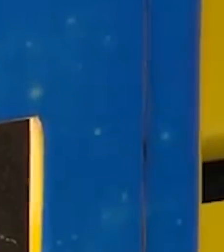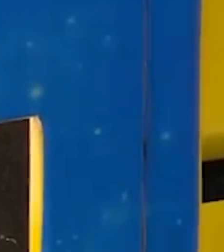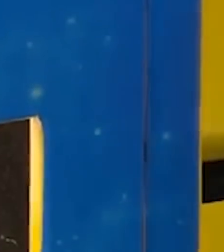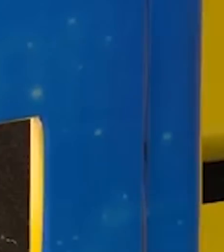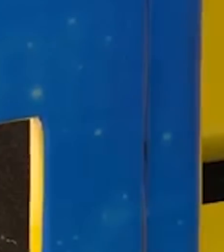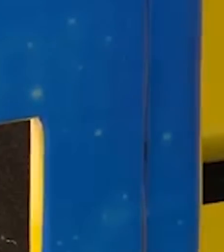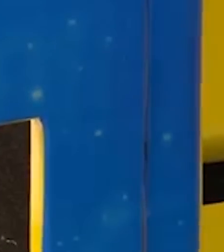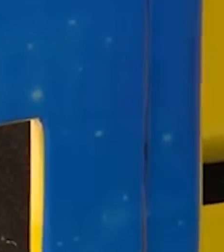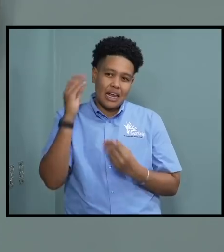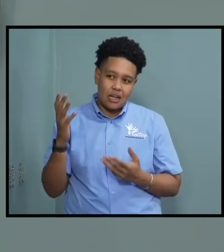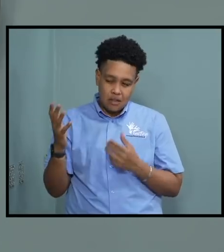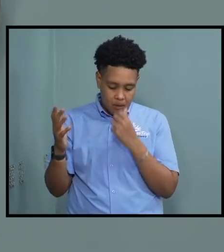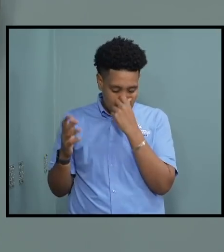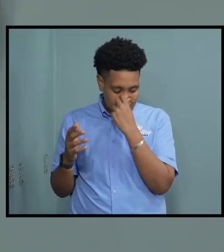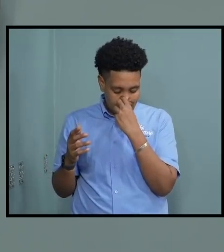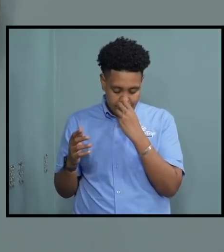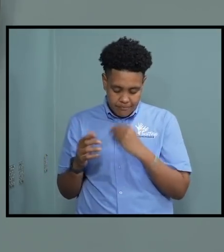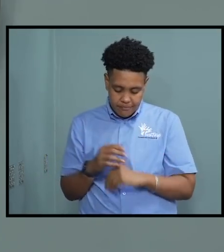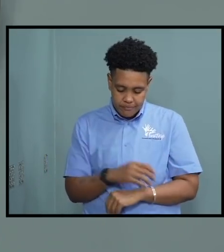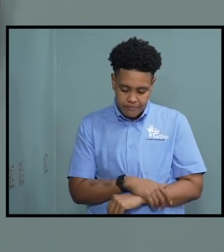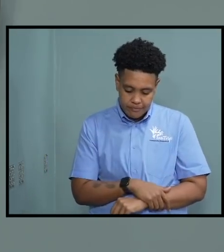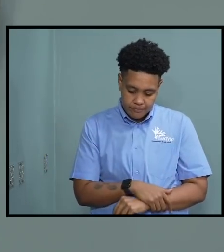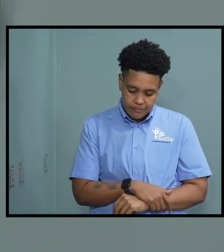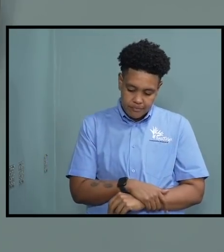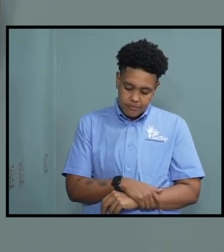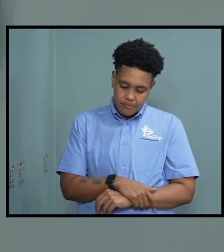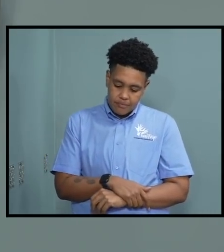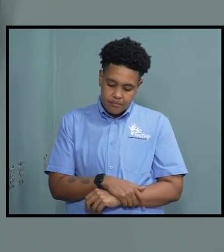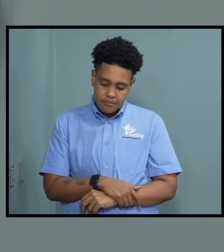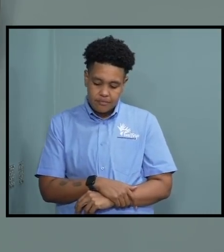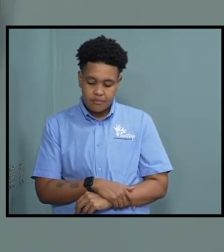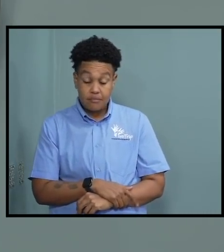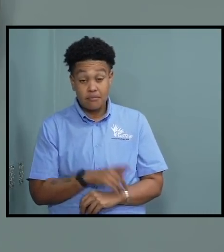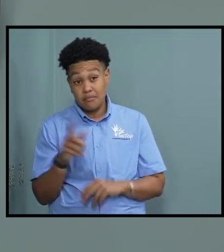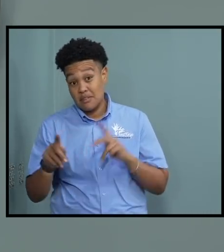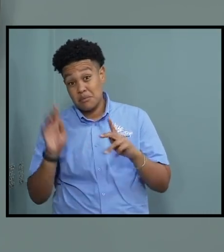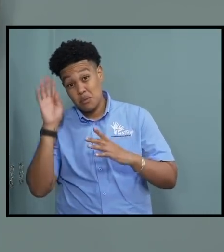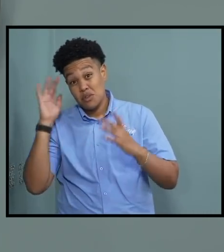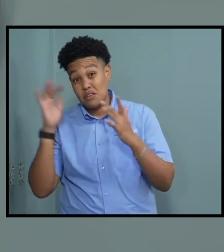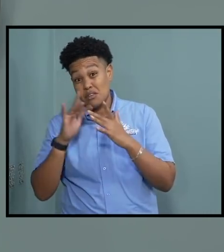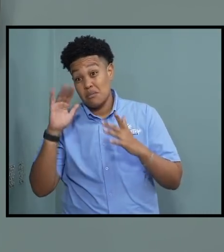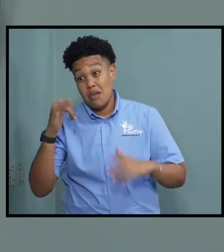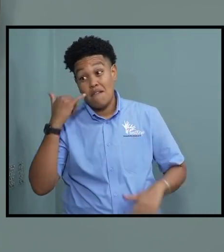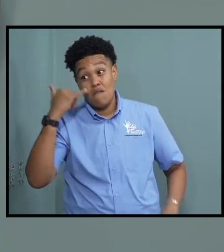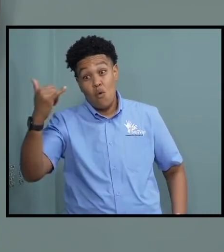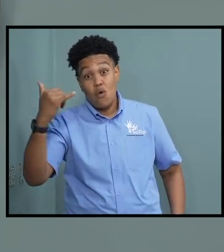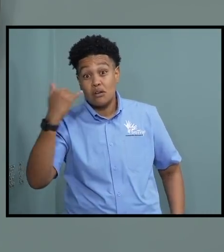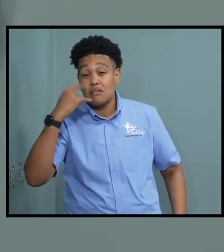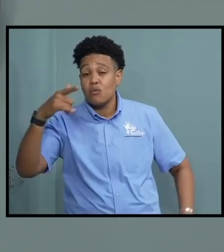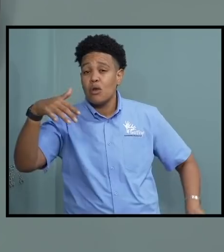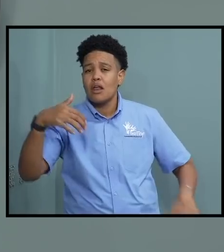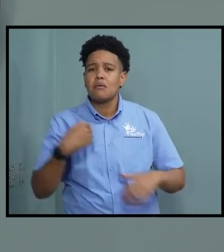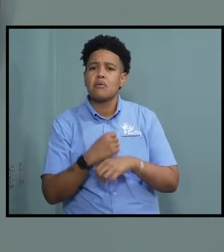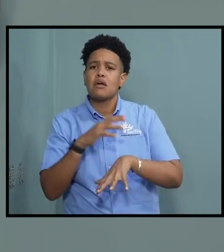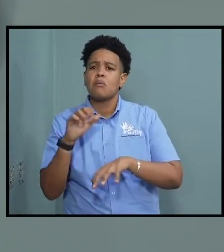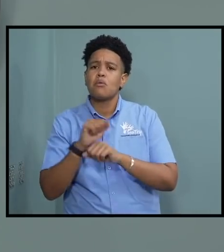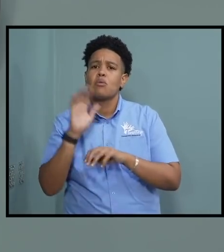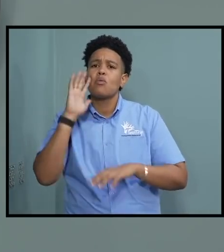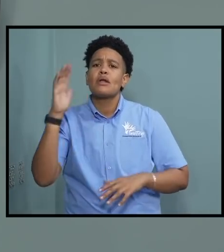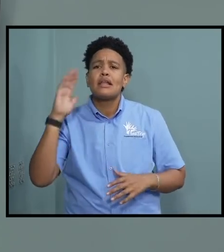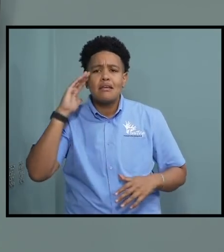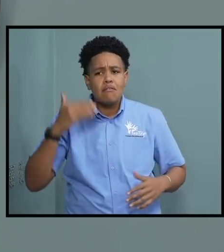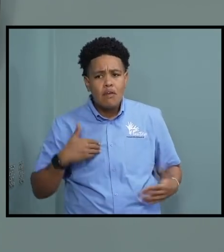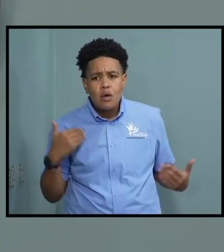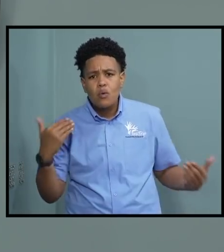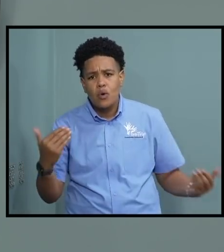be contacted. These persons will be contacted by phone, and if you have not yet made an appointment, you'll be invited to do